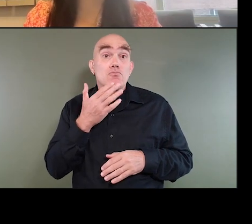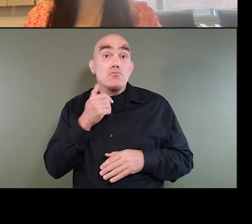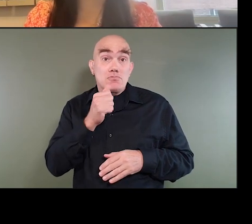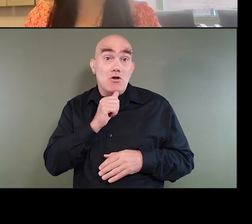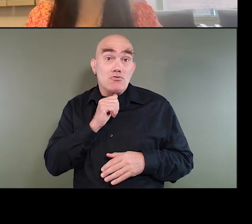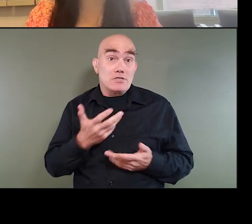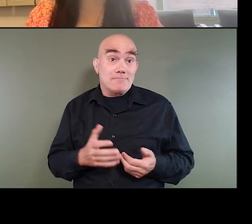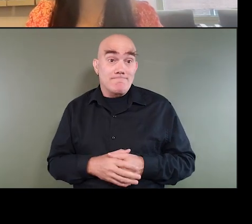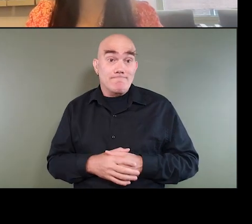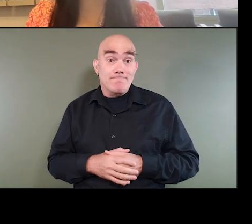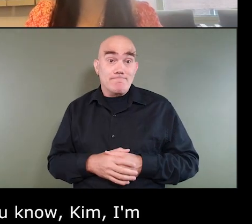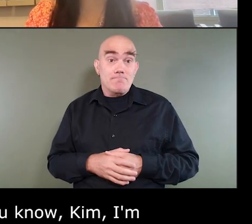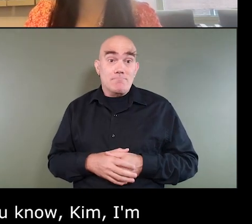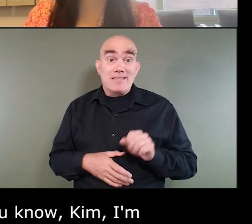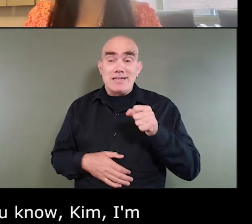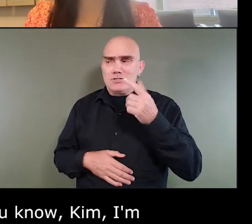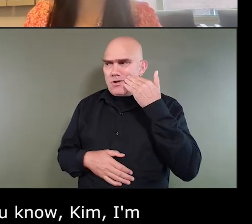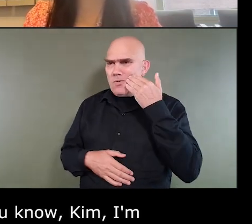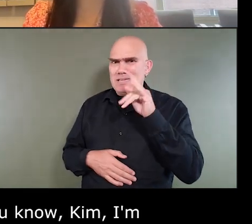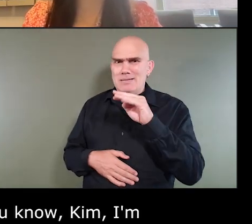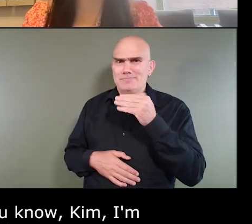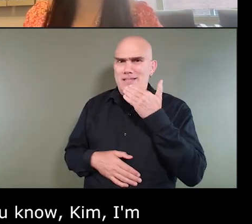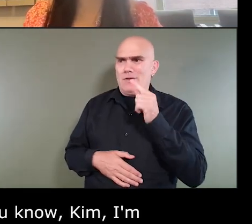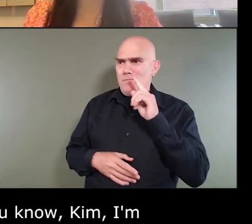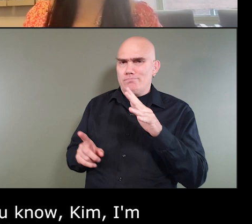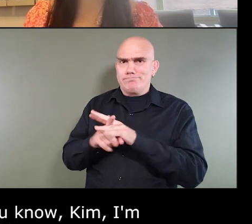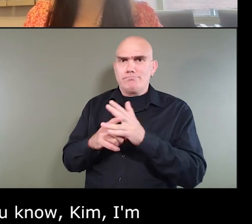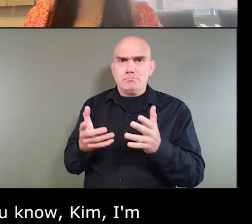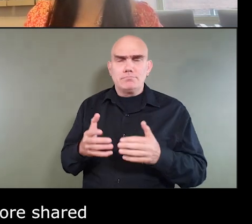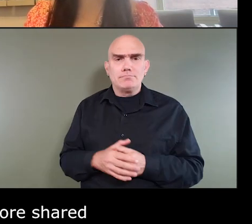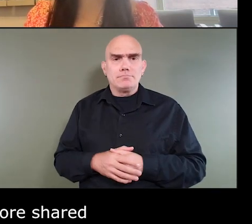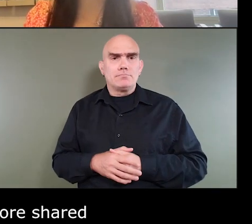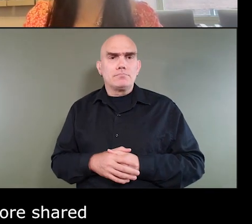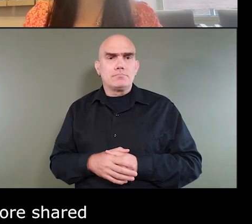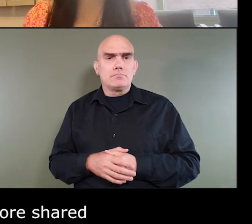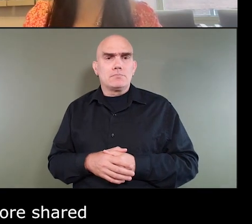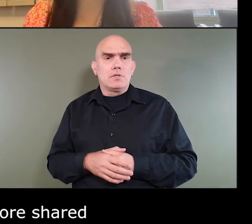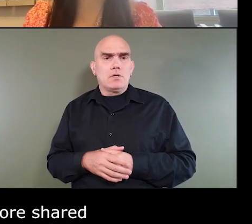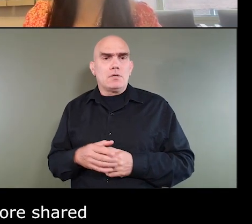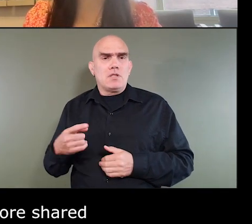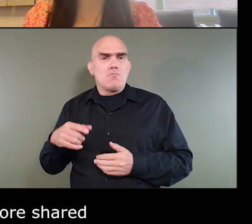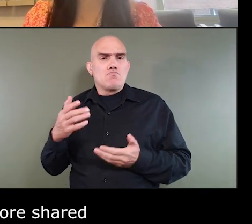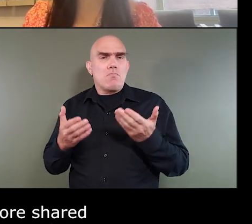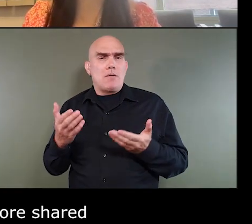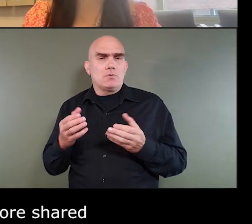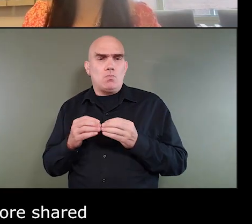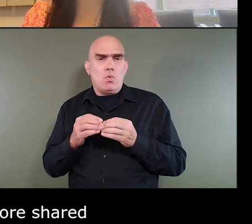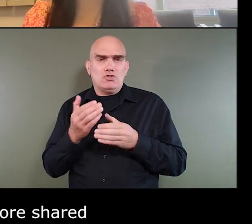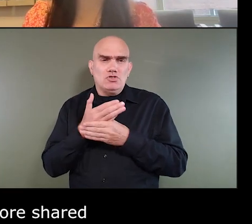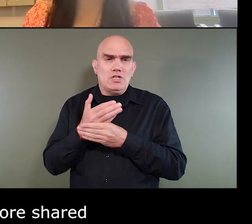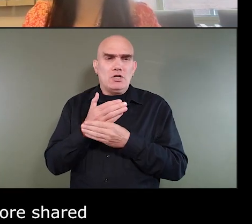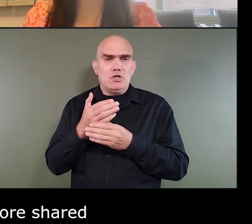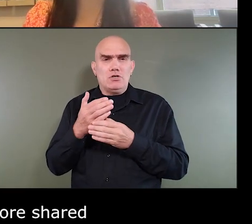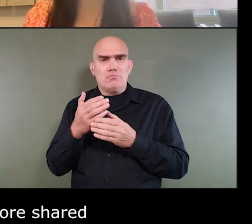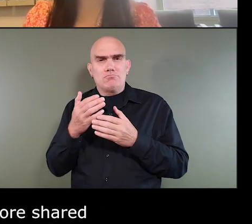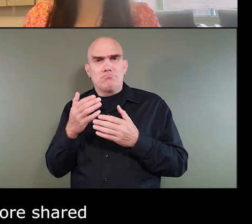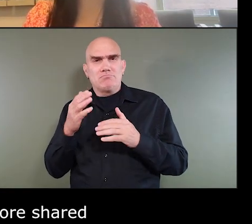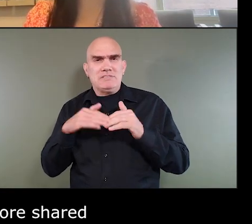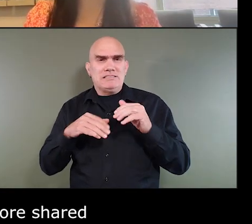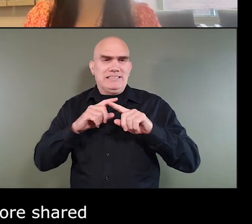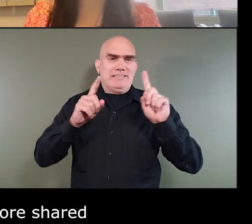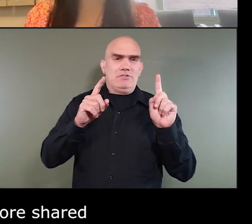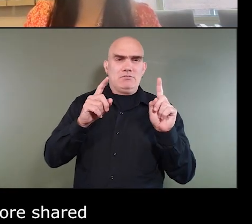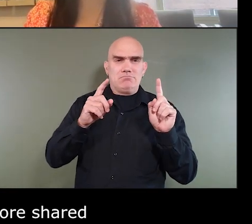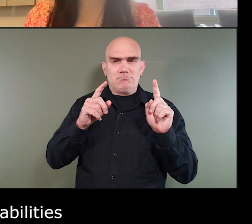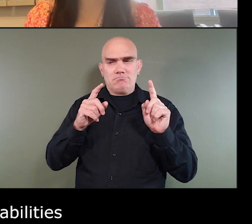tolerance. Yes, Kim, I'm glad you brought this up, that there's probably more shared than